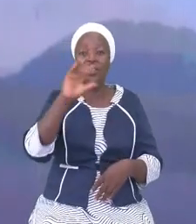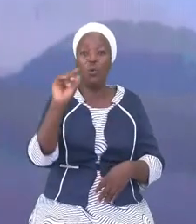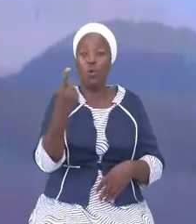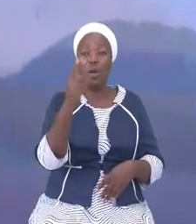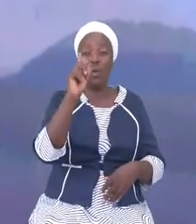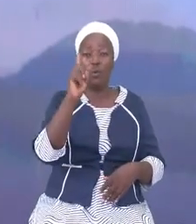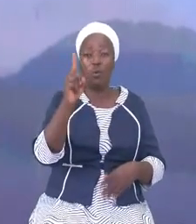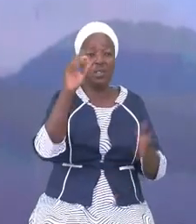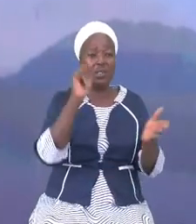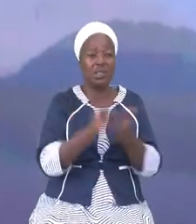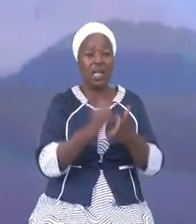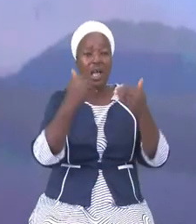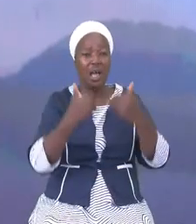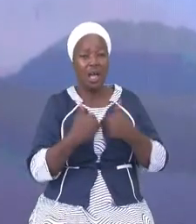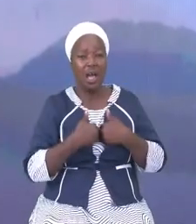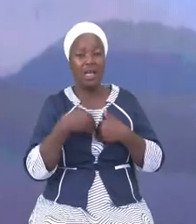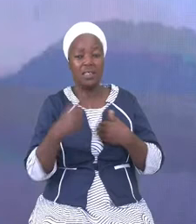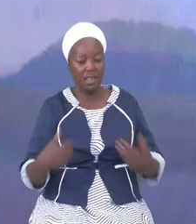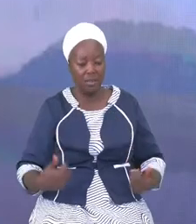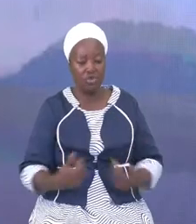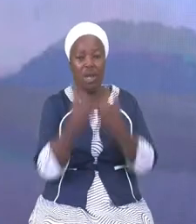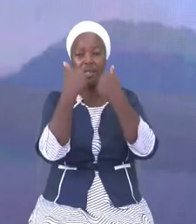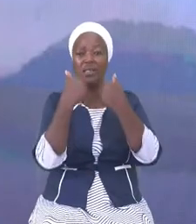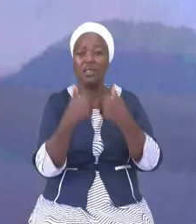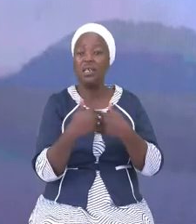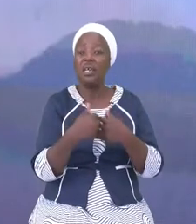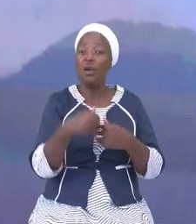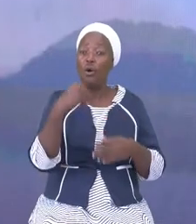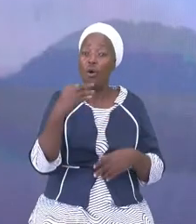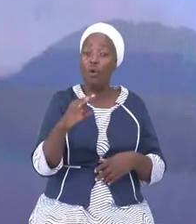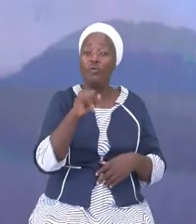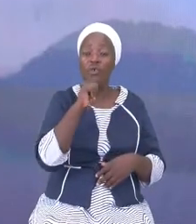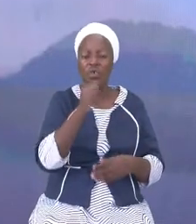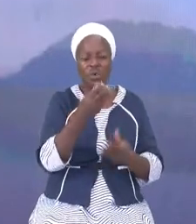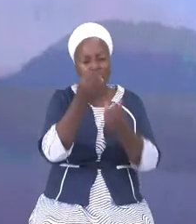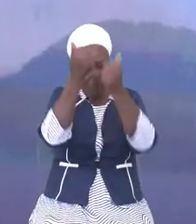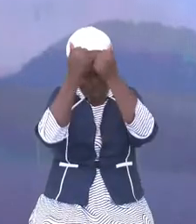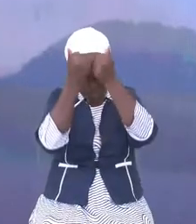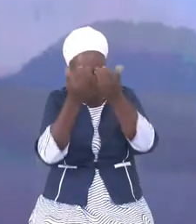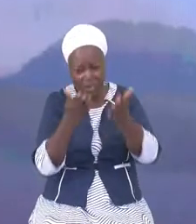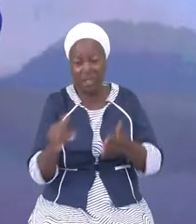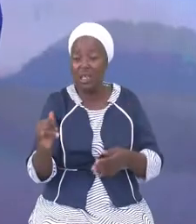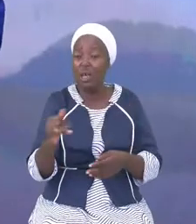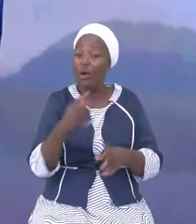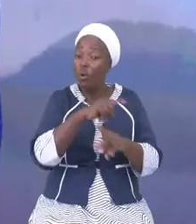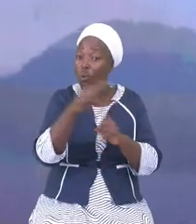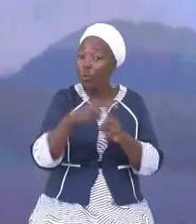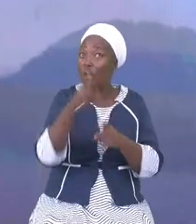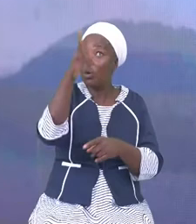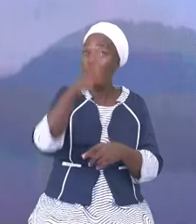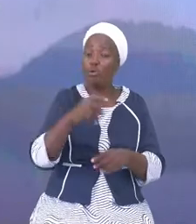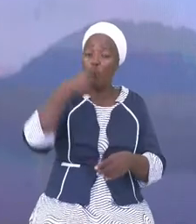one that has the challenge of not obeying. When God commanded the rain